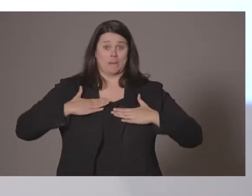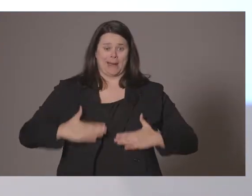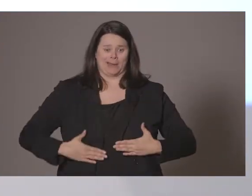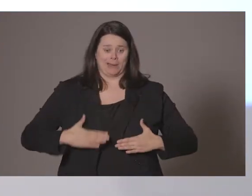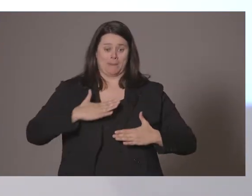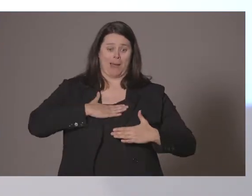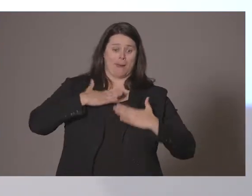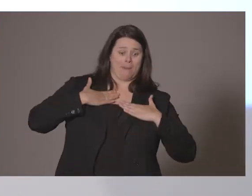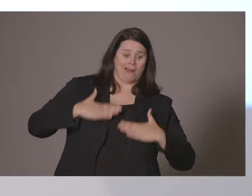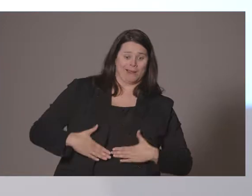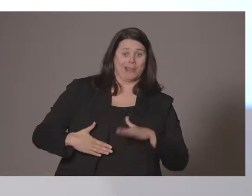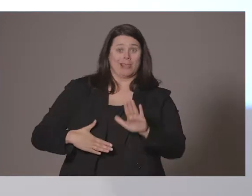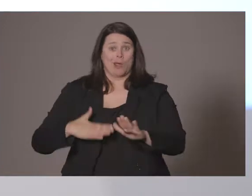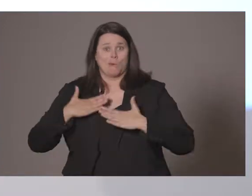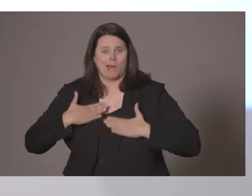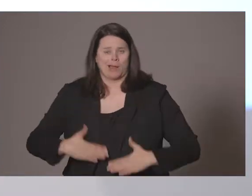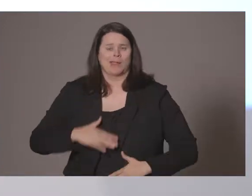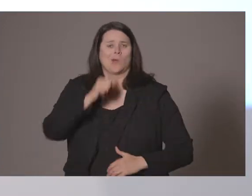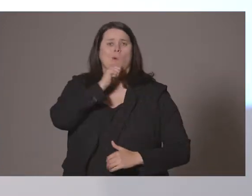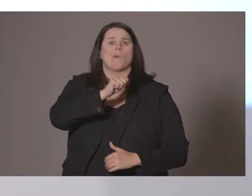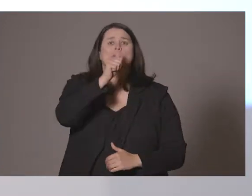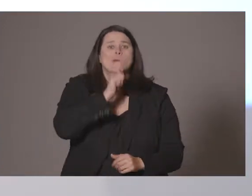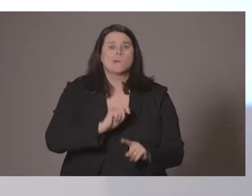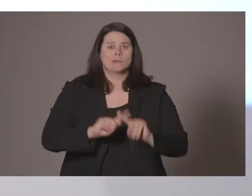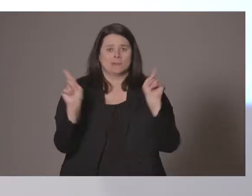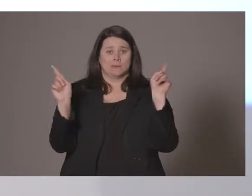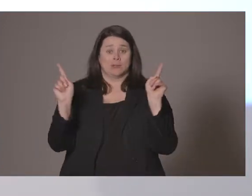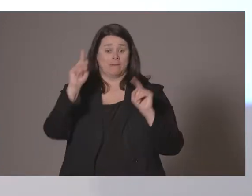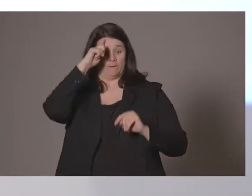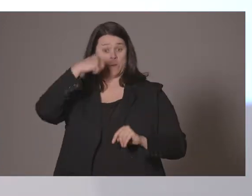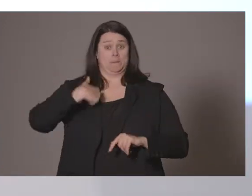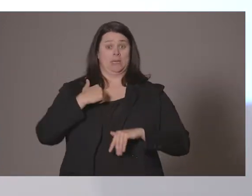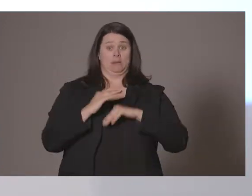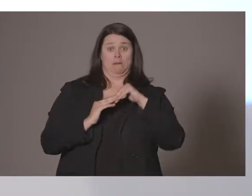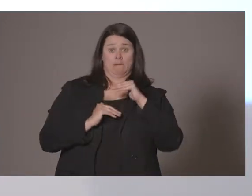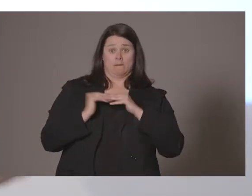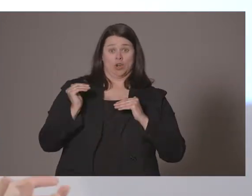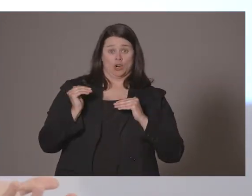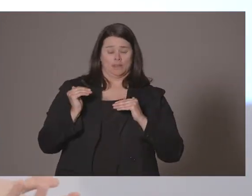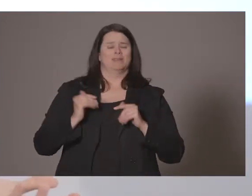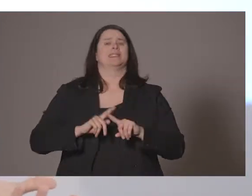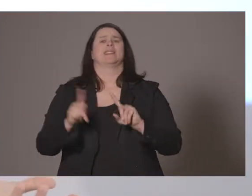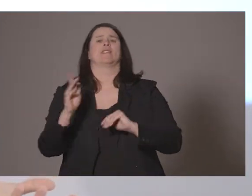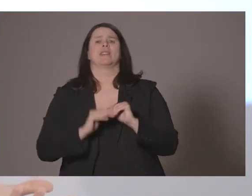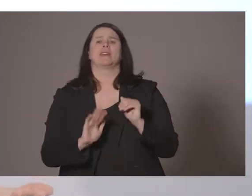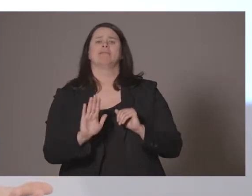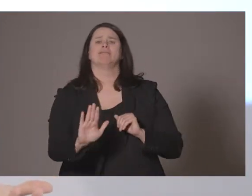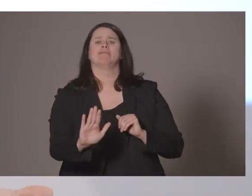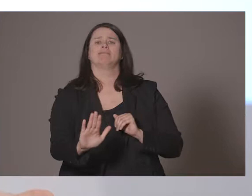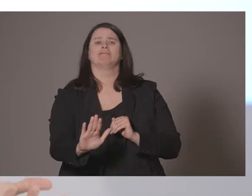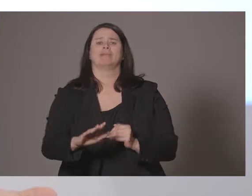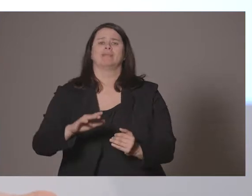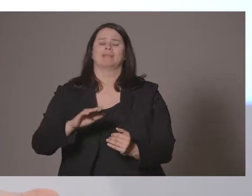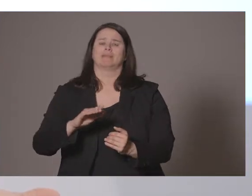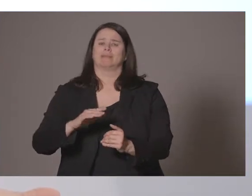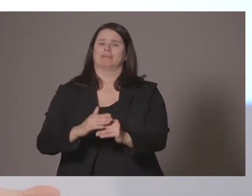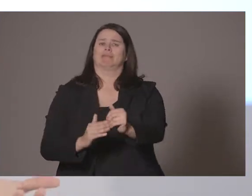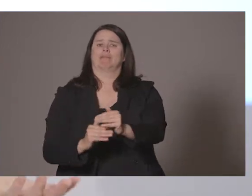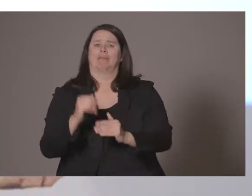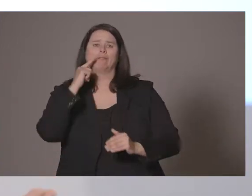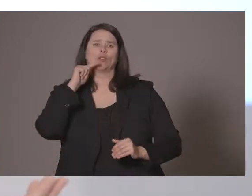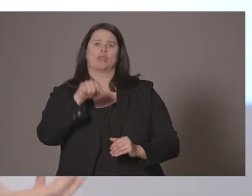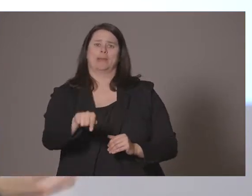differently. The type of sensory input that is soothing for me is probably different than the sensory input that would be soothing for